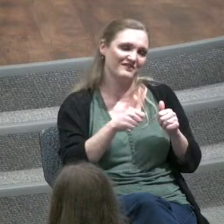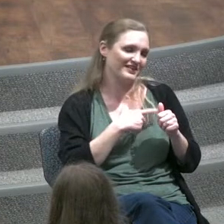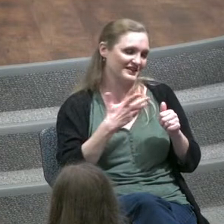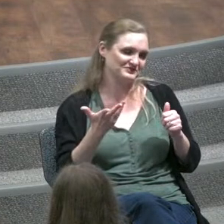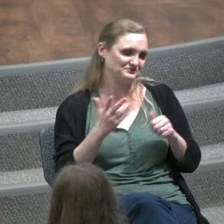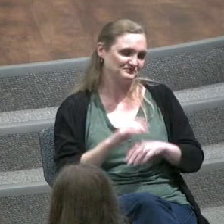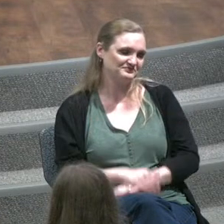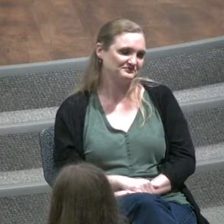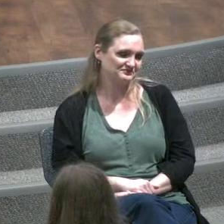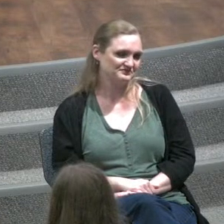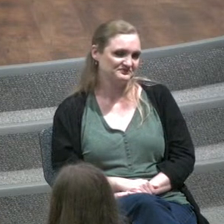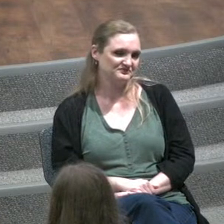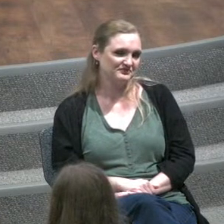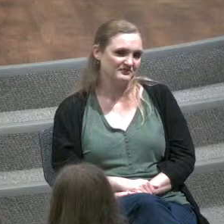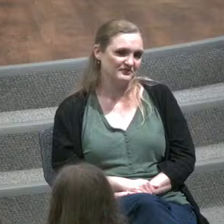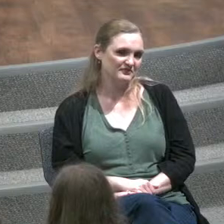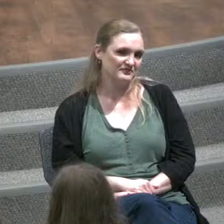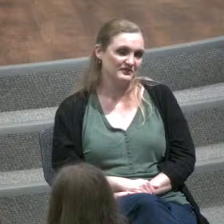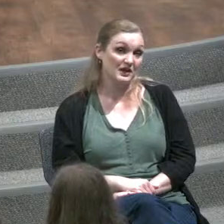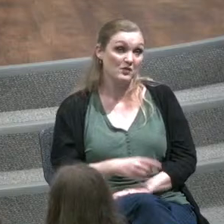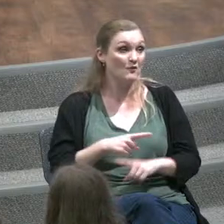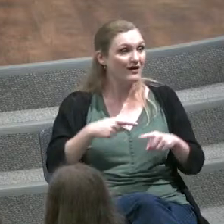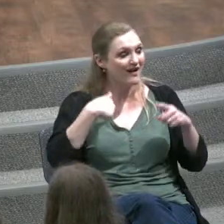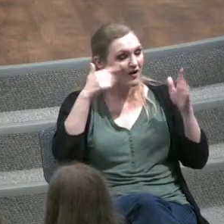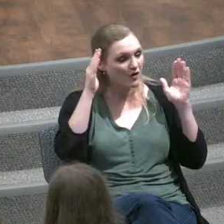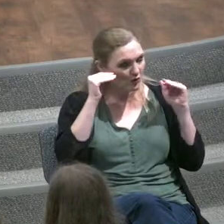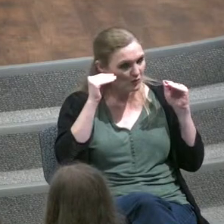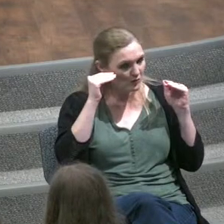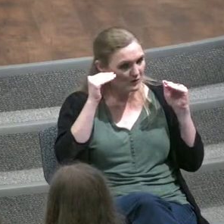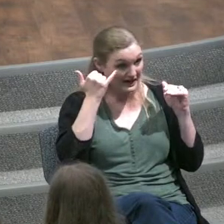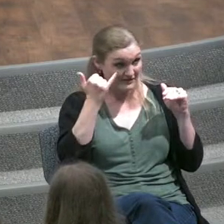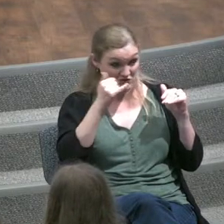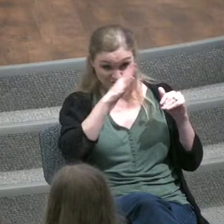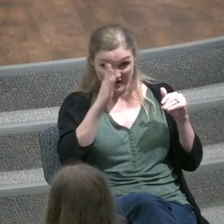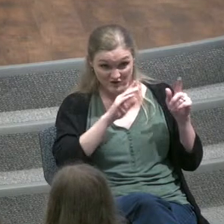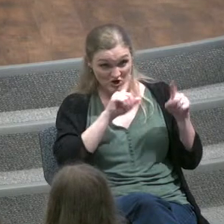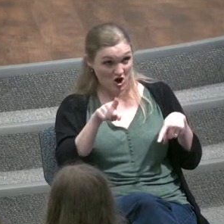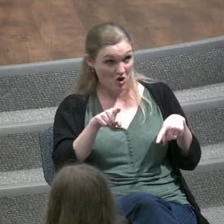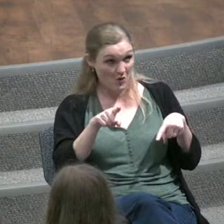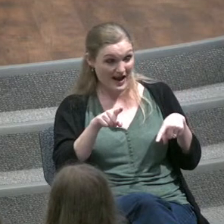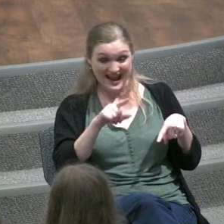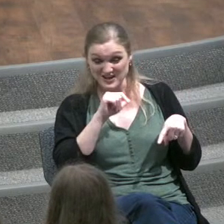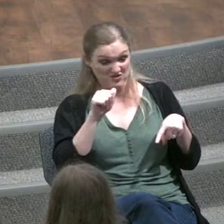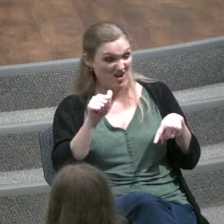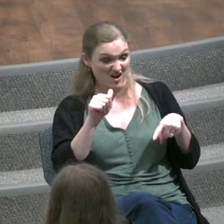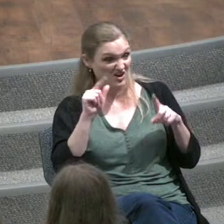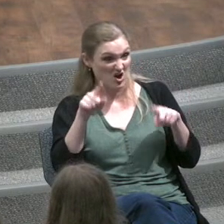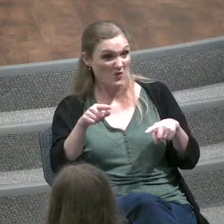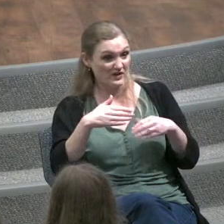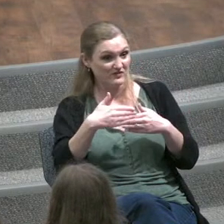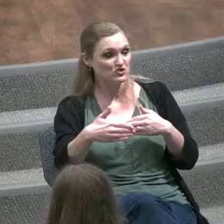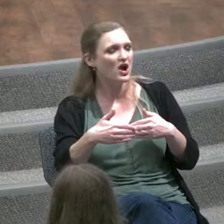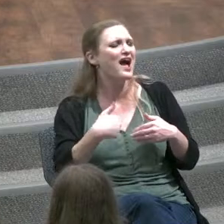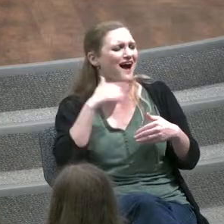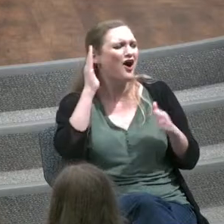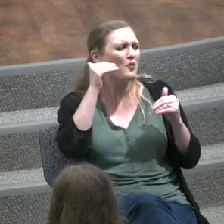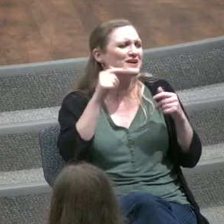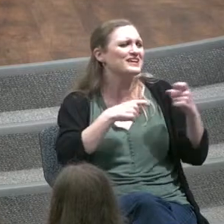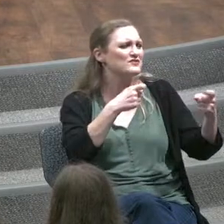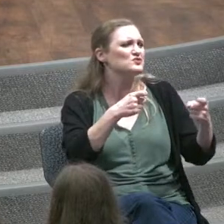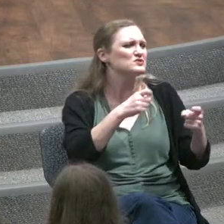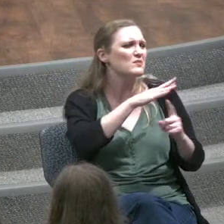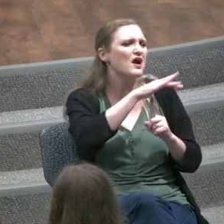like. And but I hope that if you've never been and you don't plan on going, that at least gives you